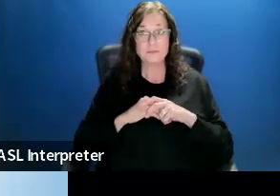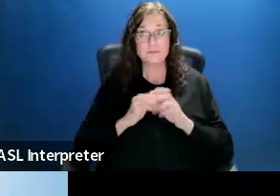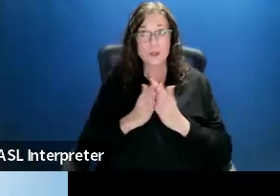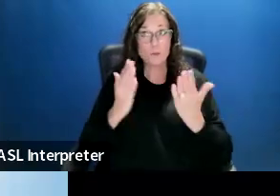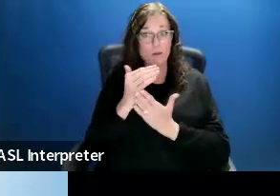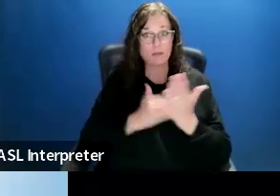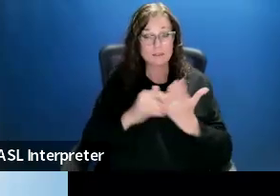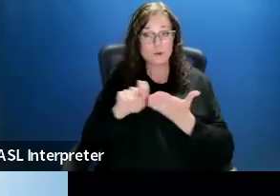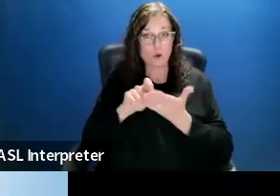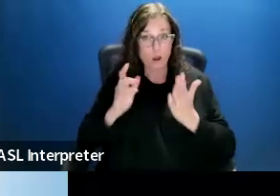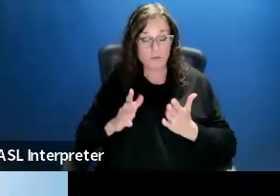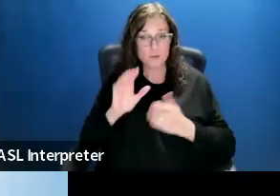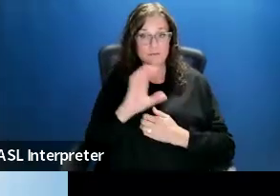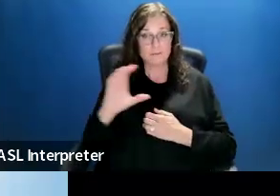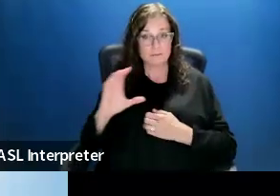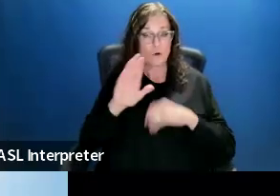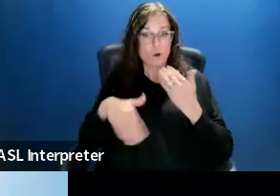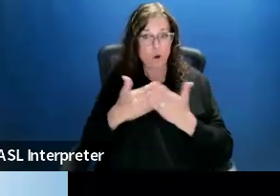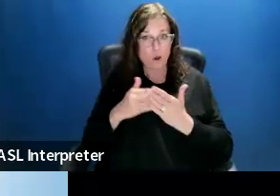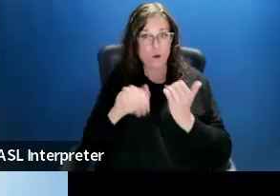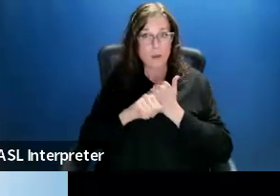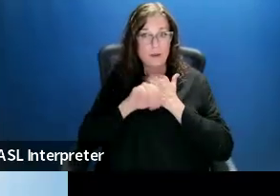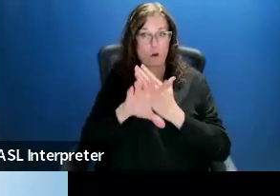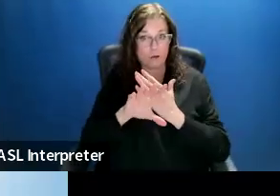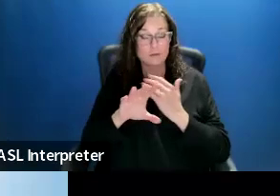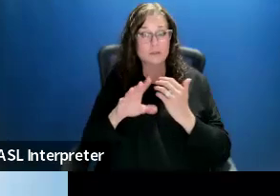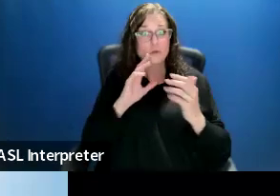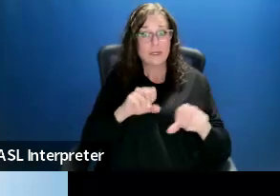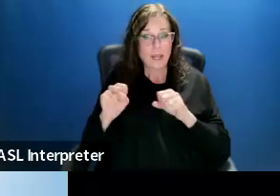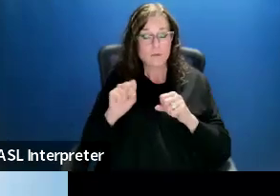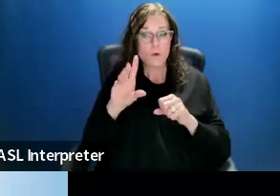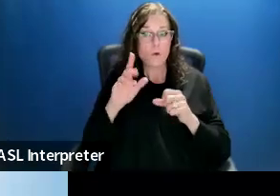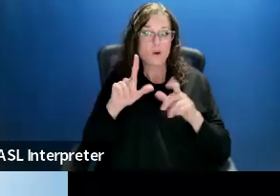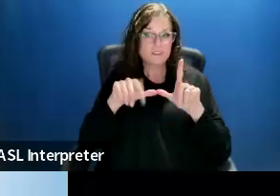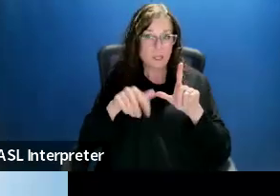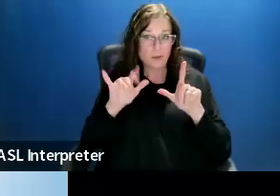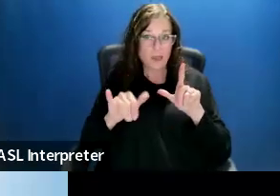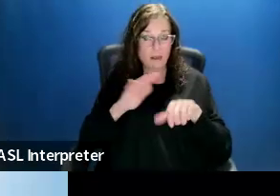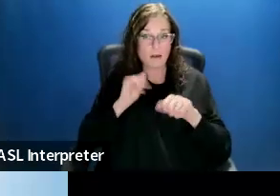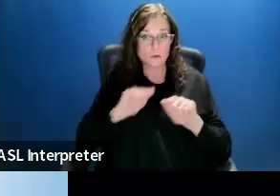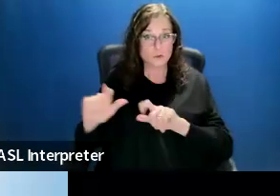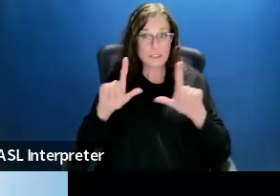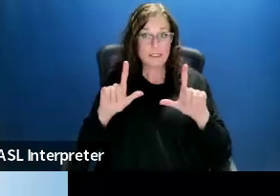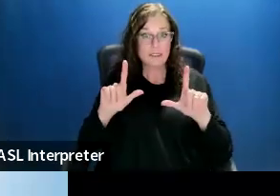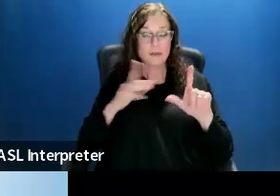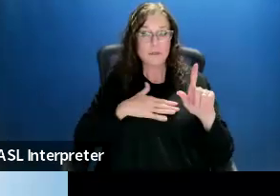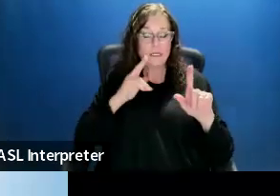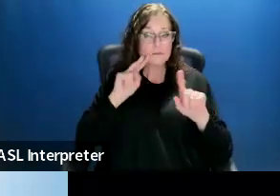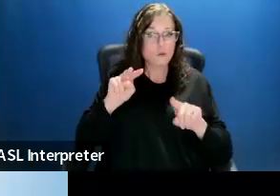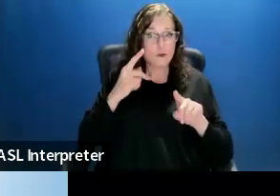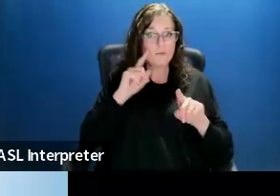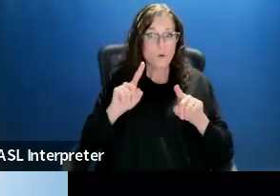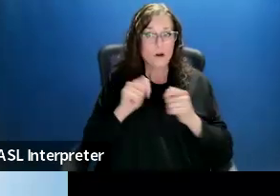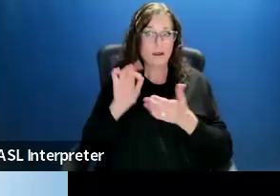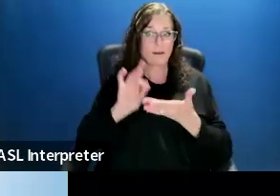Booklist offers closed captioning on all webinars. To enable or disable them on your screen, please look for